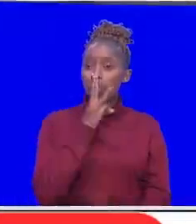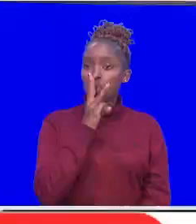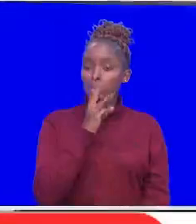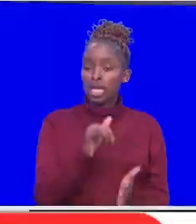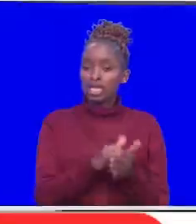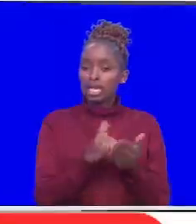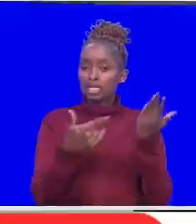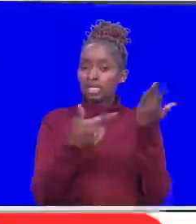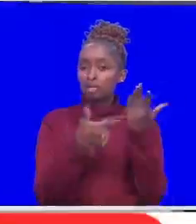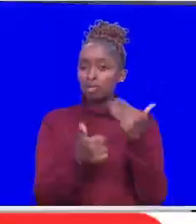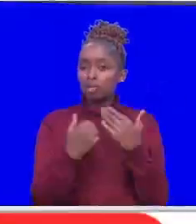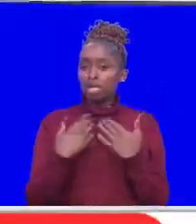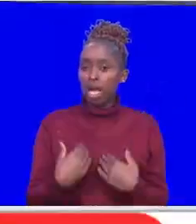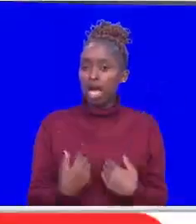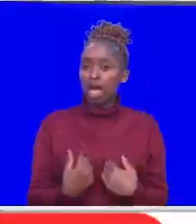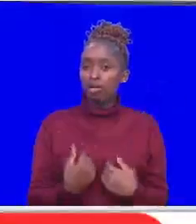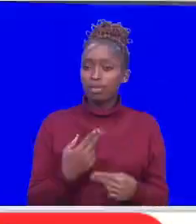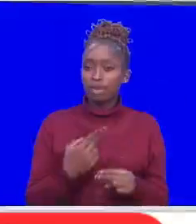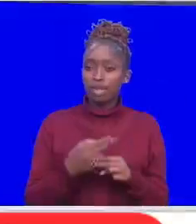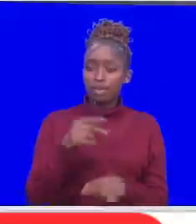technology dubbed Slamdam.